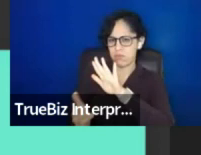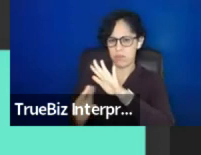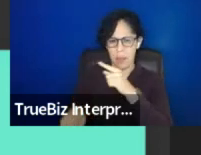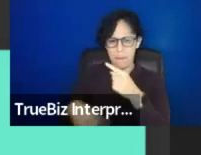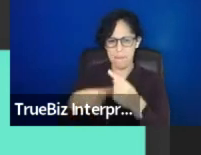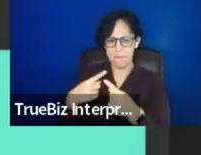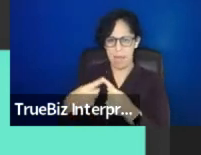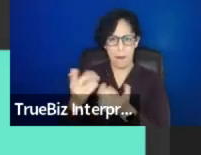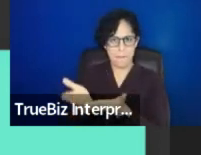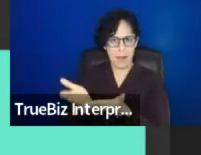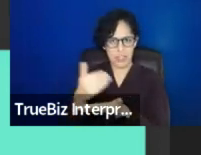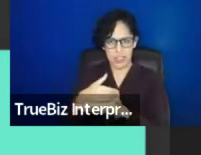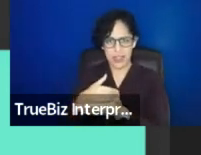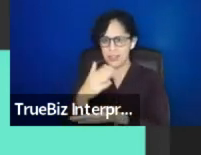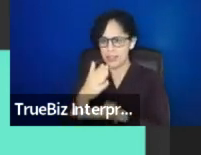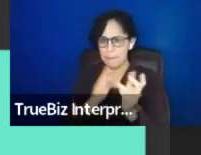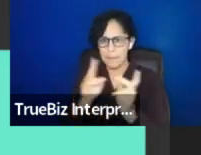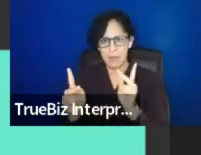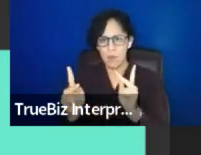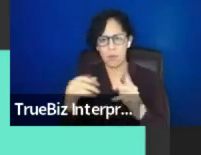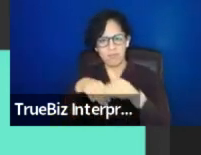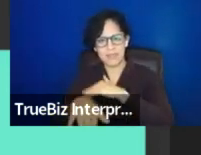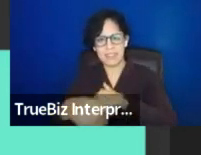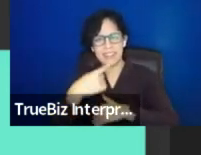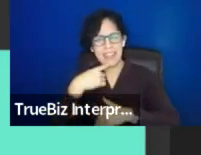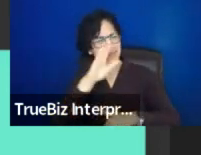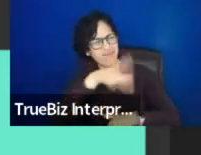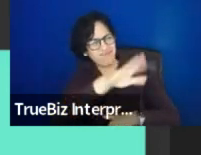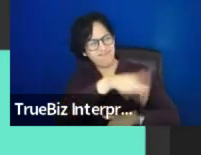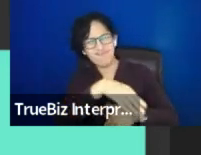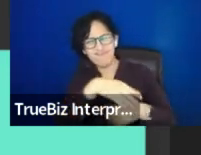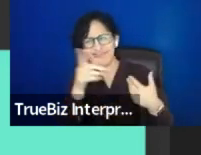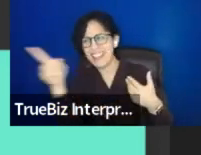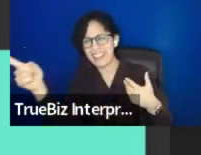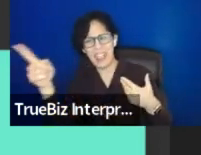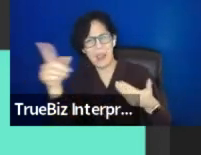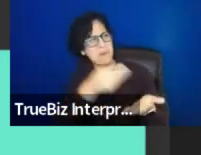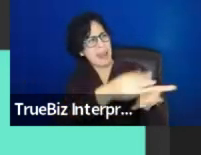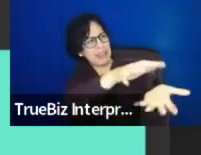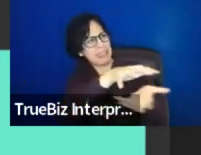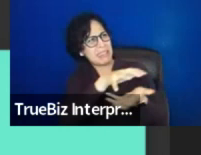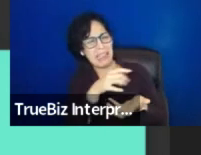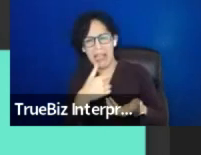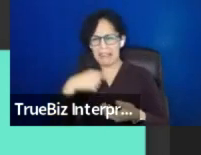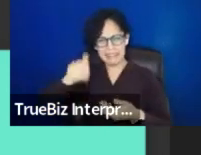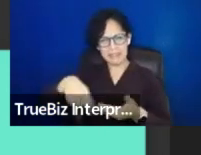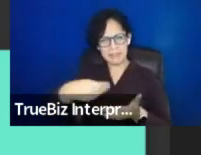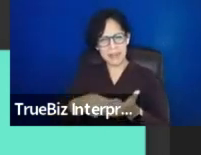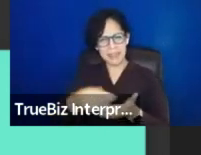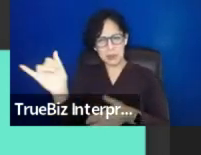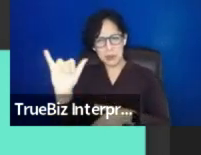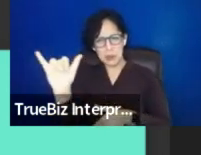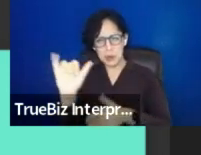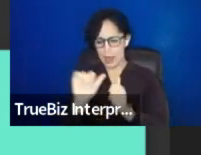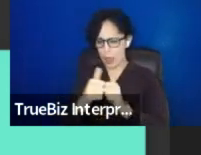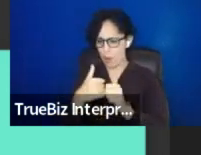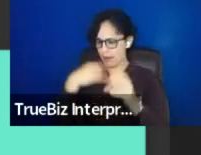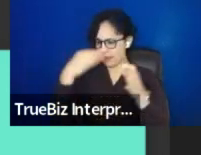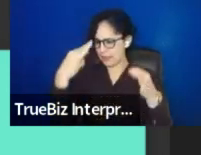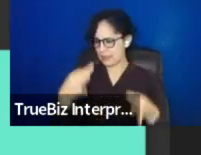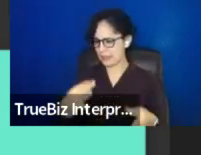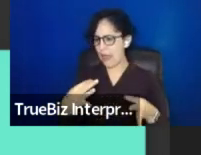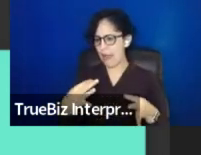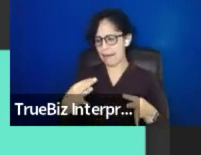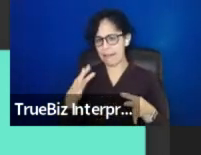know that people won't come in and just say like, well, they're, you know, they're getting money, I need money too. And how do I actually, you know,